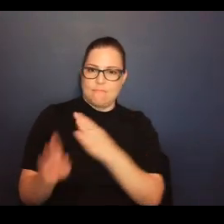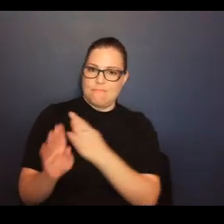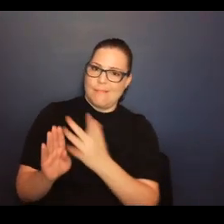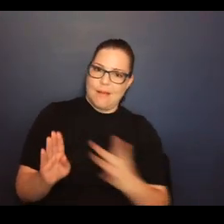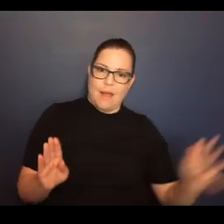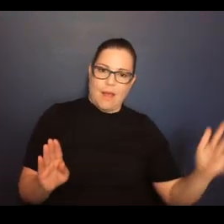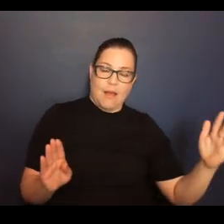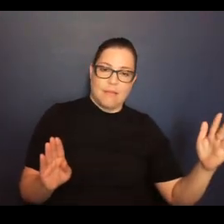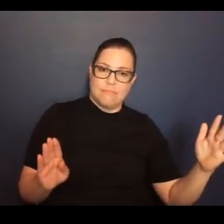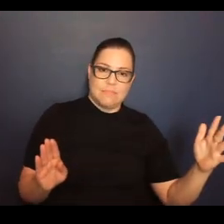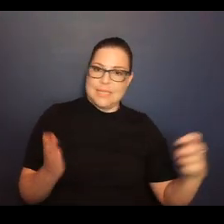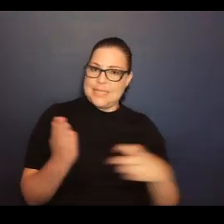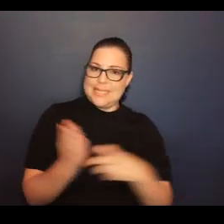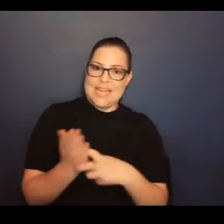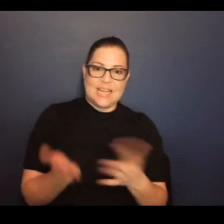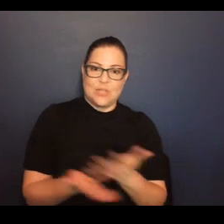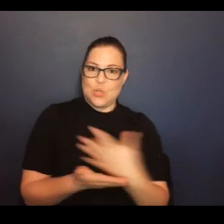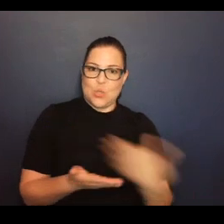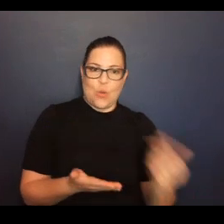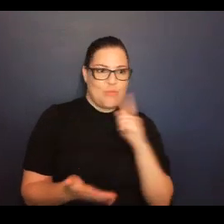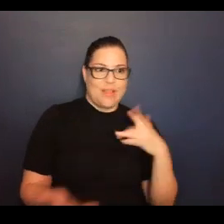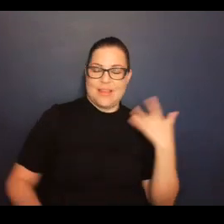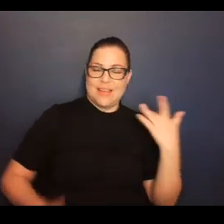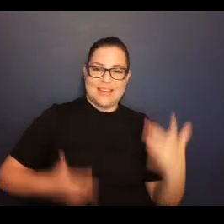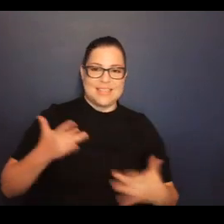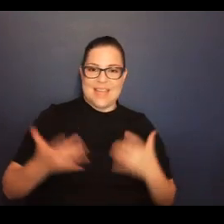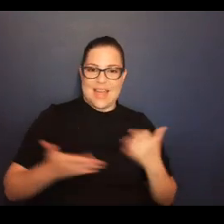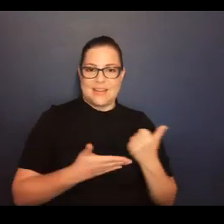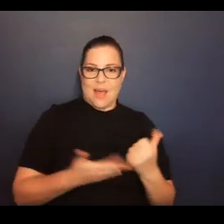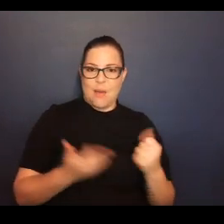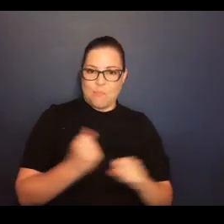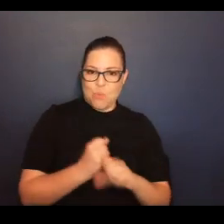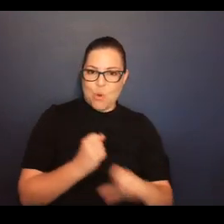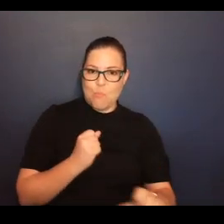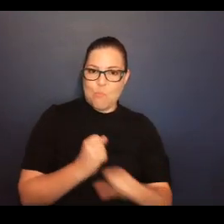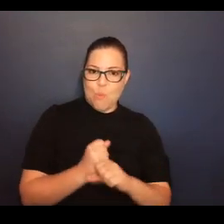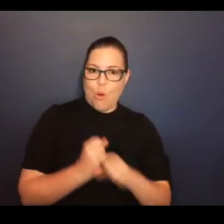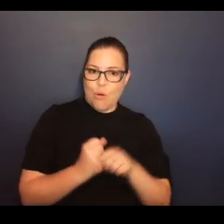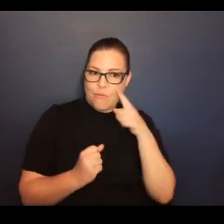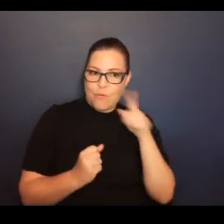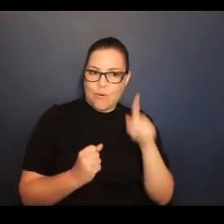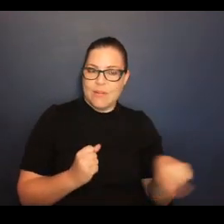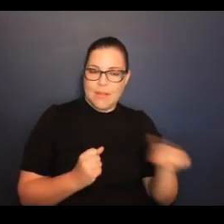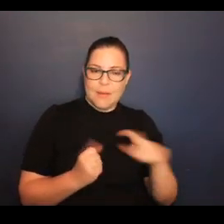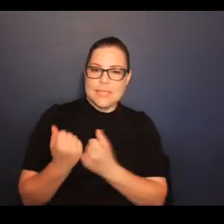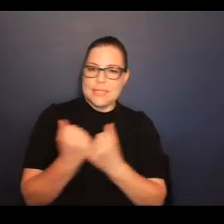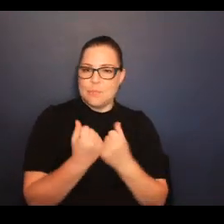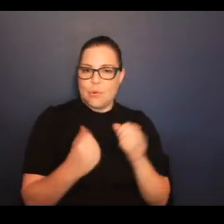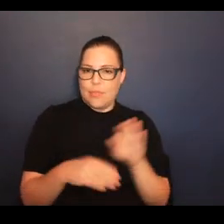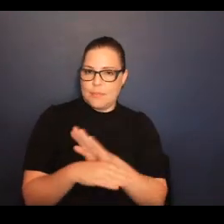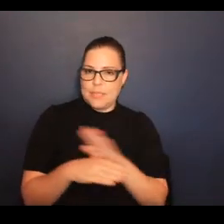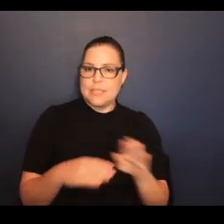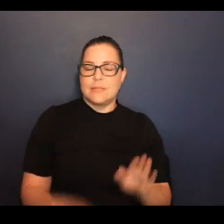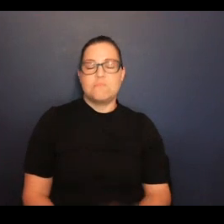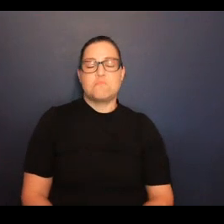they sold out prior to the event. So we were very excited to help promote that, cross promote it for them, and support that business. That's